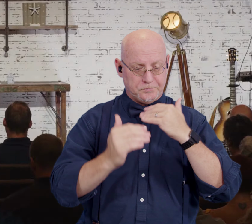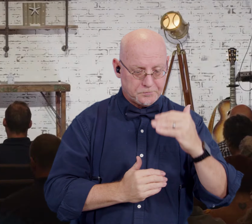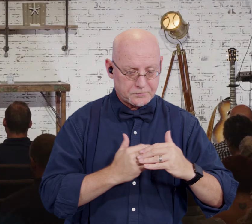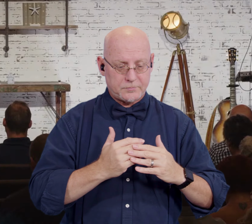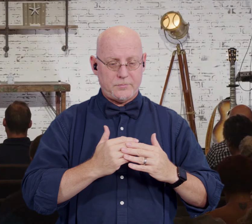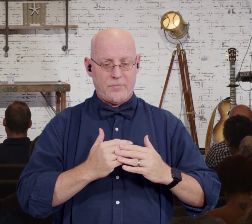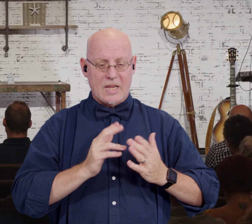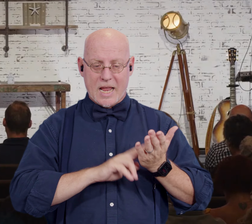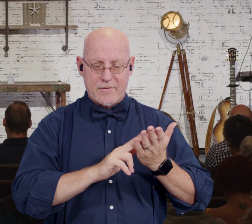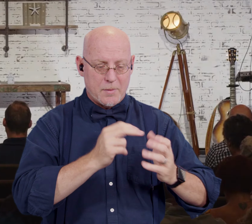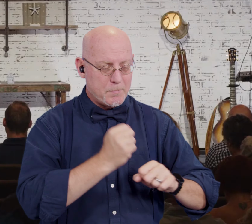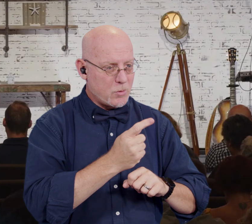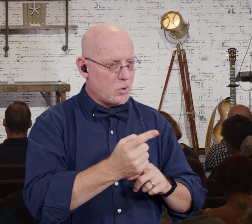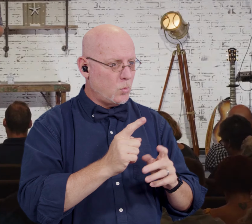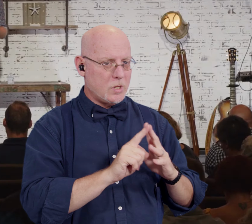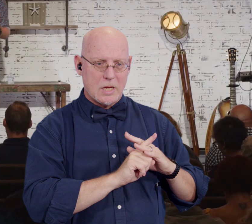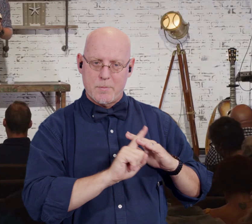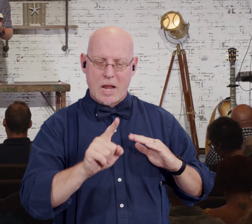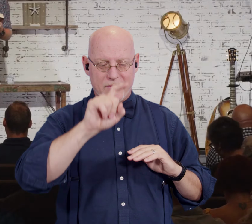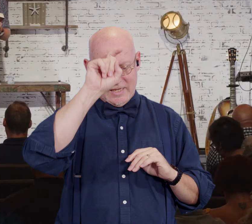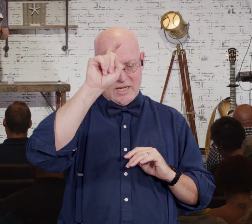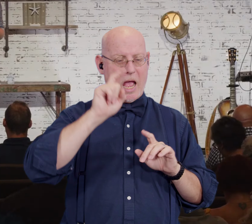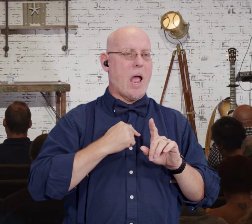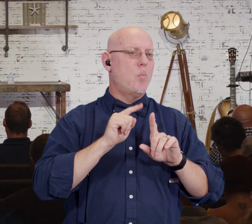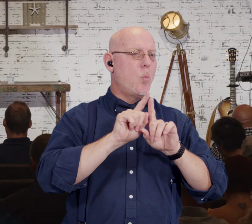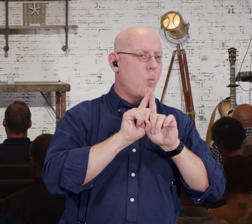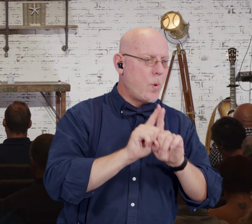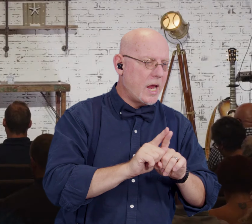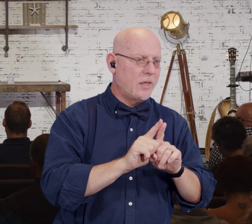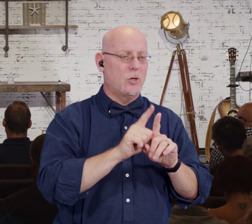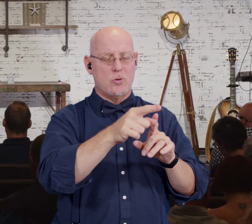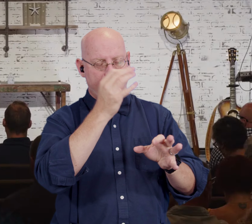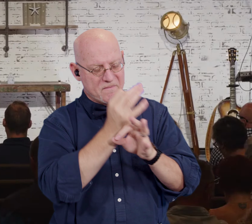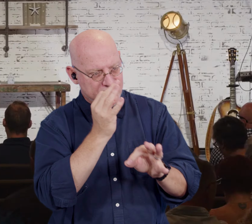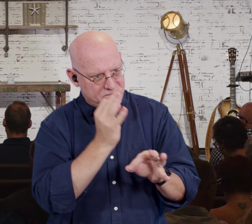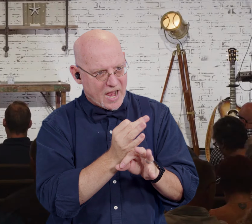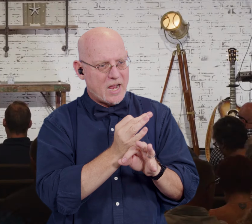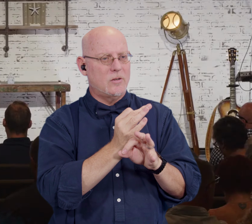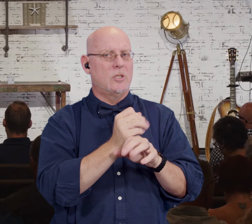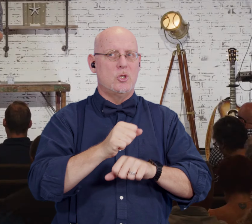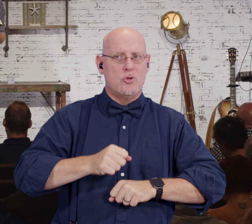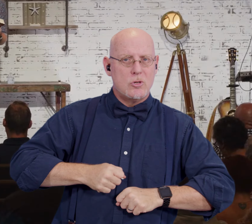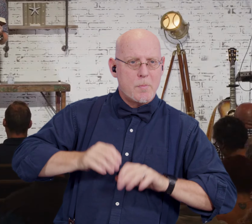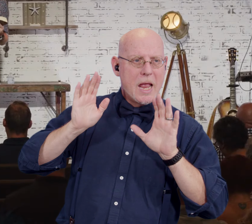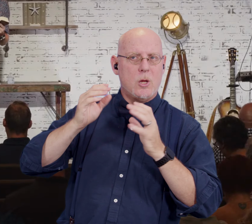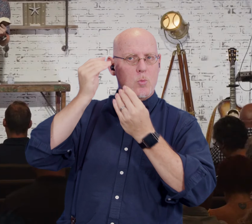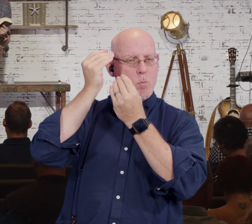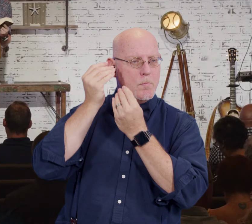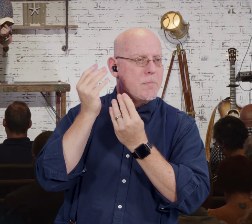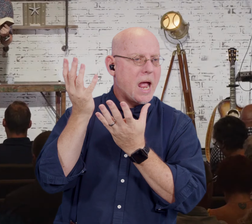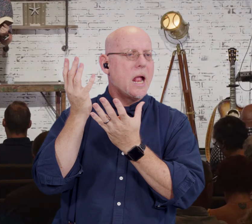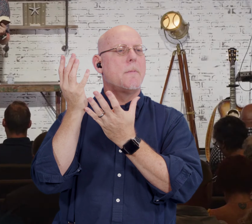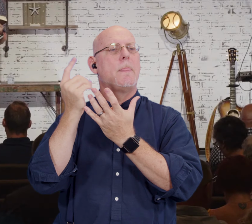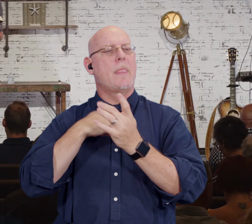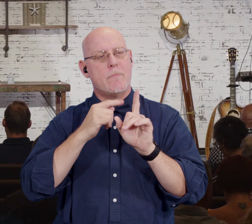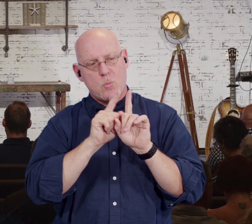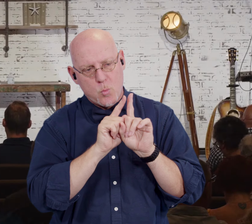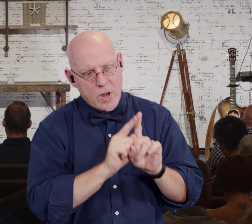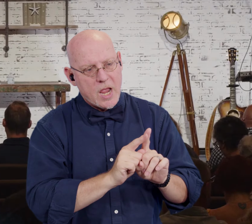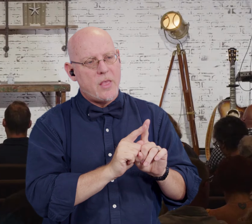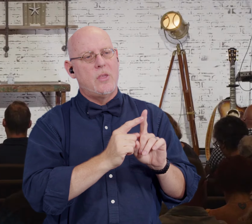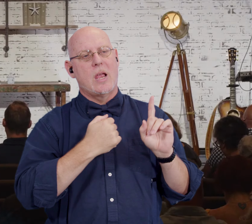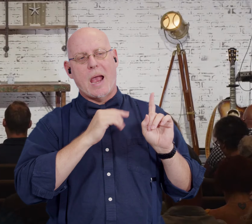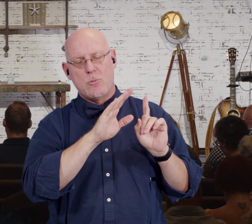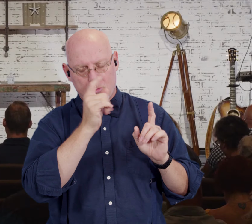According to the covenant that I made with you when you came out of Egypt, I am with you. You're being faithful, you're submitting, you're obeying. I am with